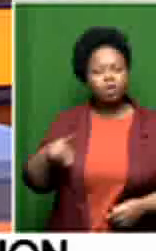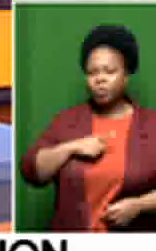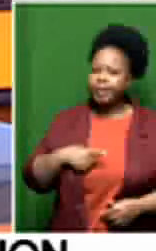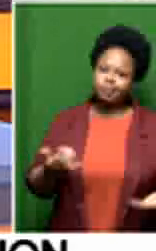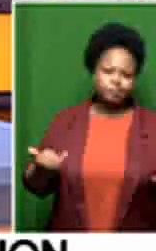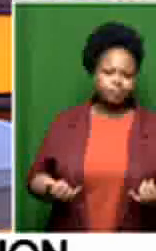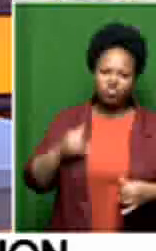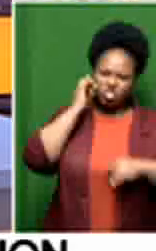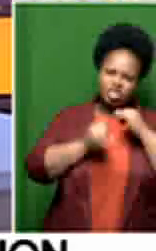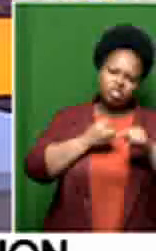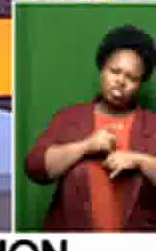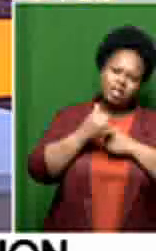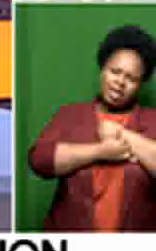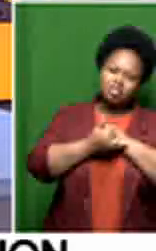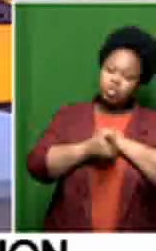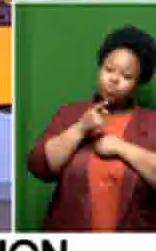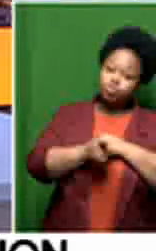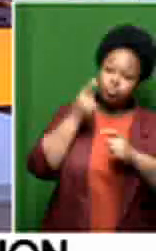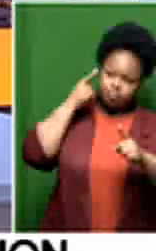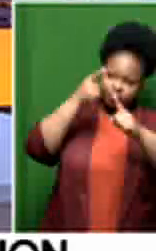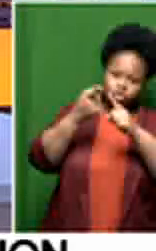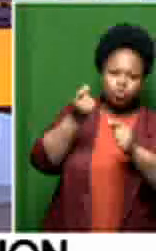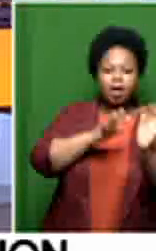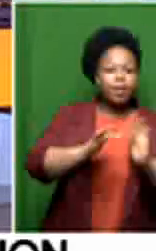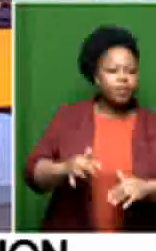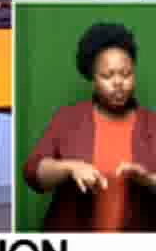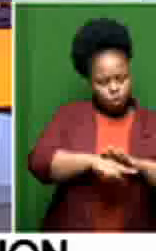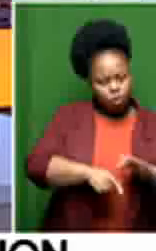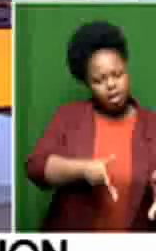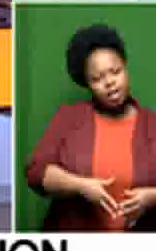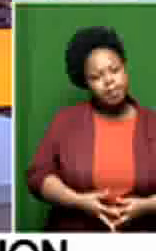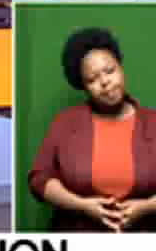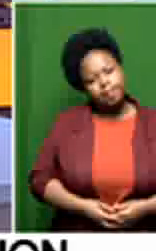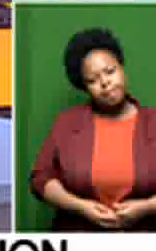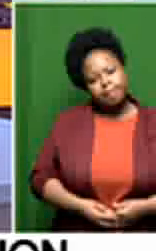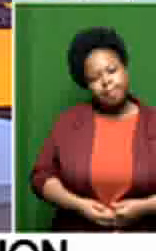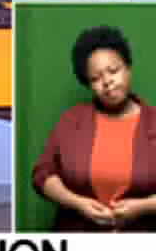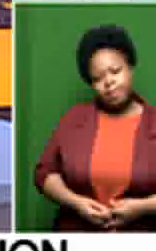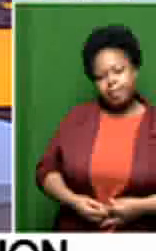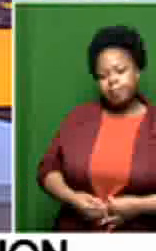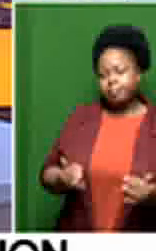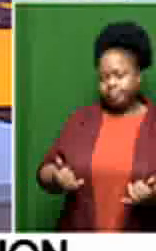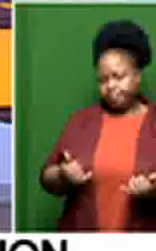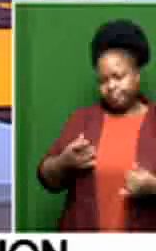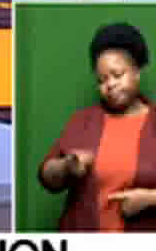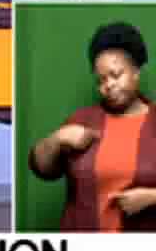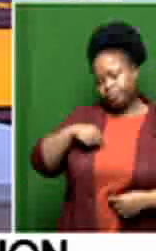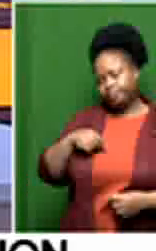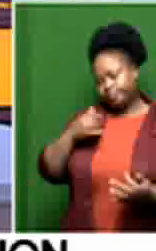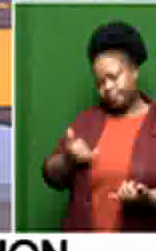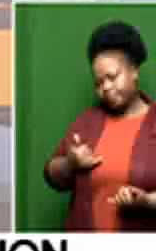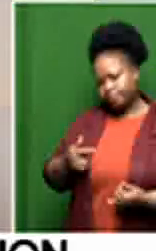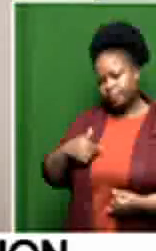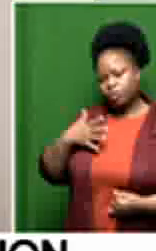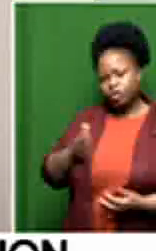those international countries? And how are you aiming to do that in the local market? So as we speak, I